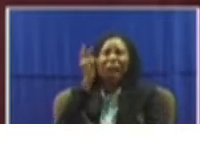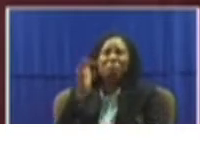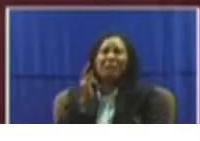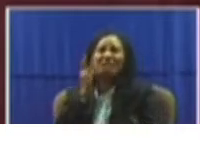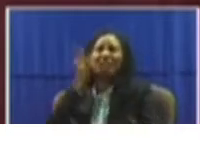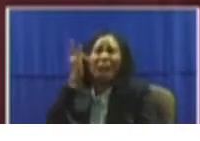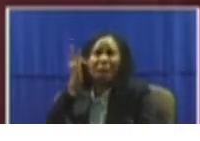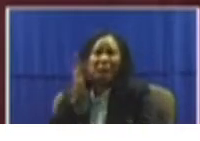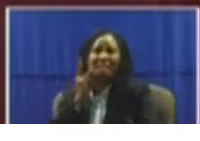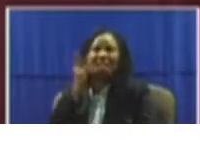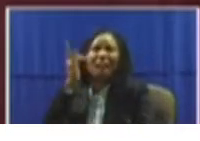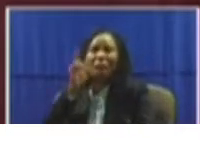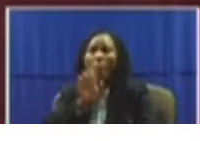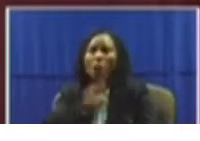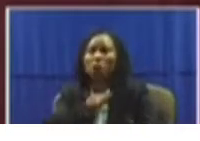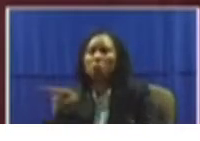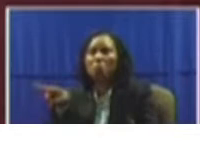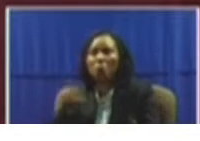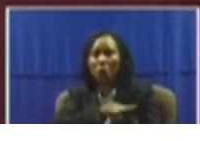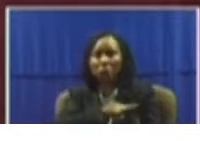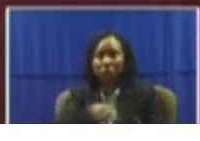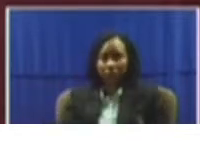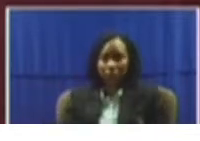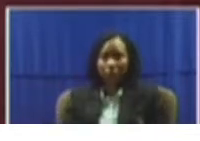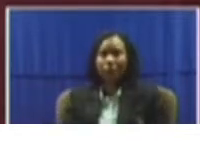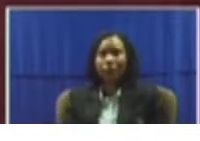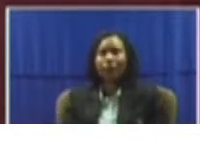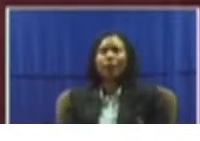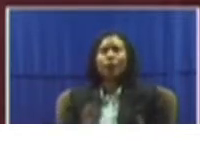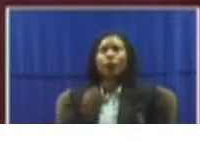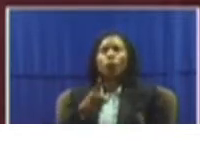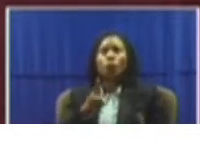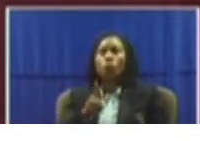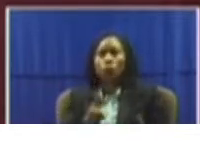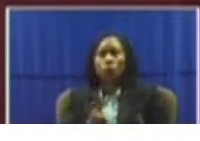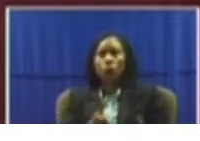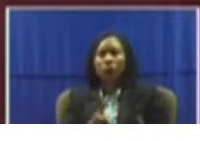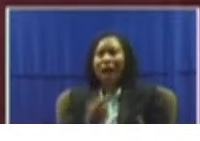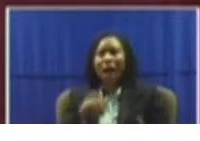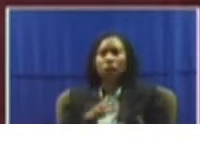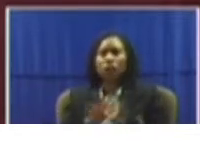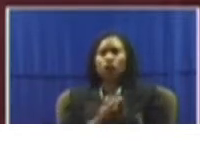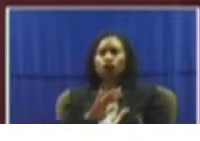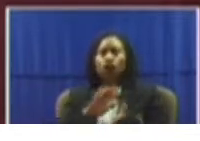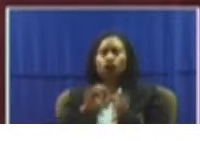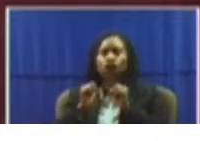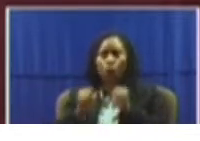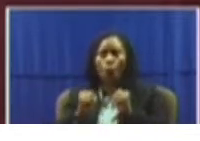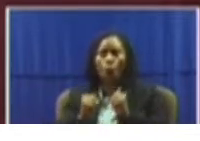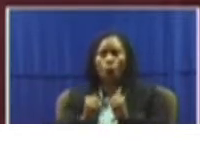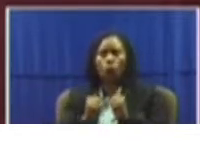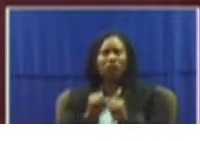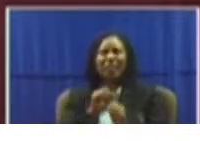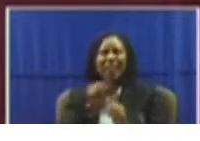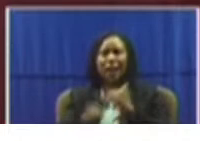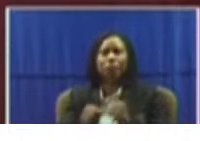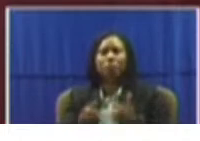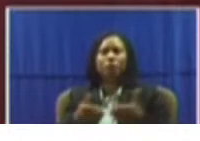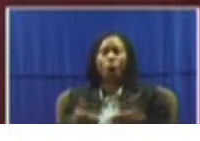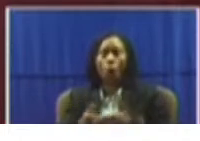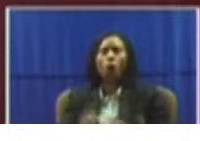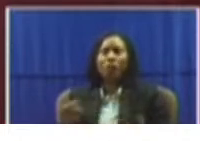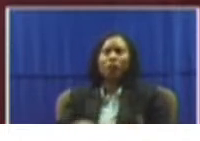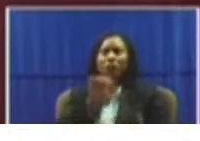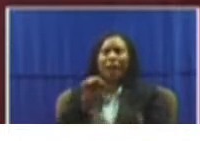on you. Our buildings may be destroyed, but we are stronger in our resolve than ever before. South Africa must